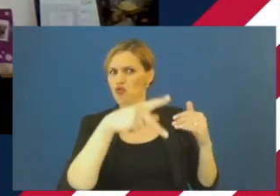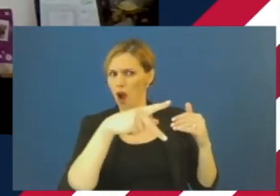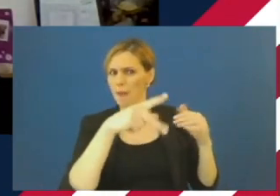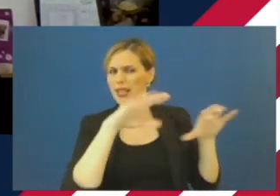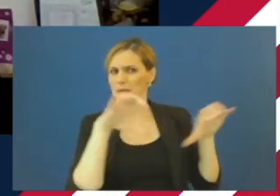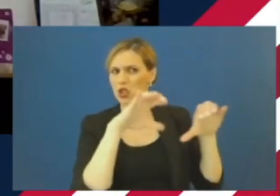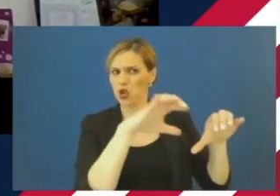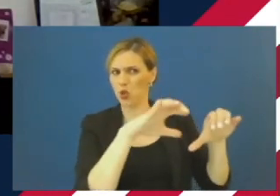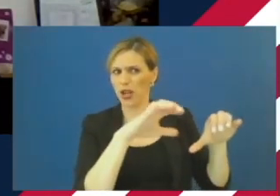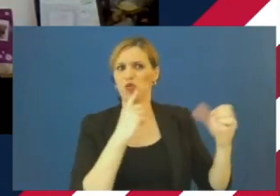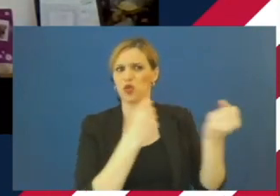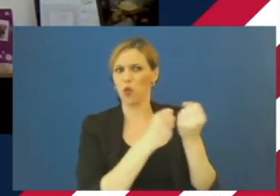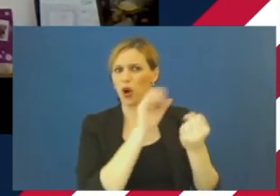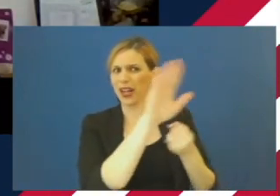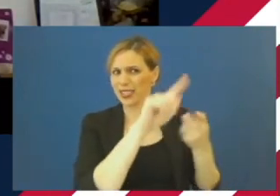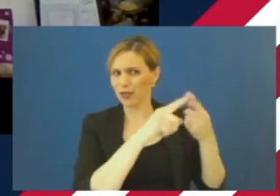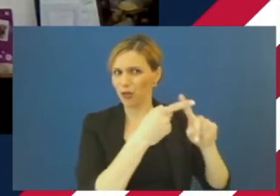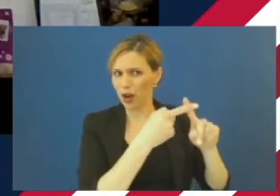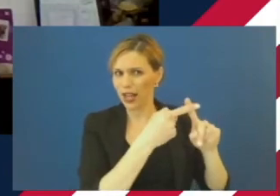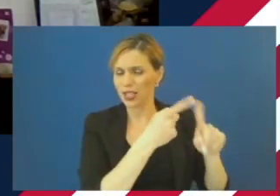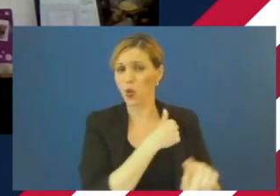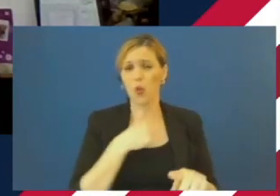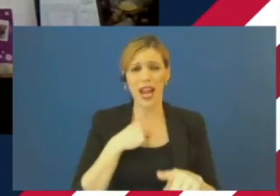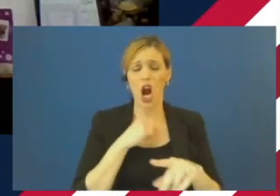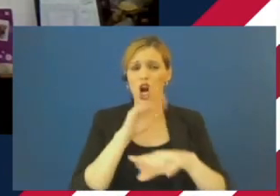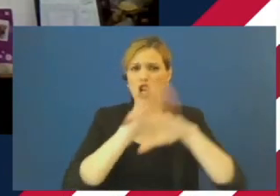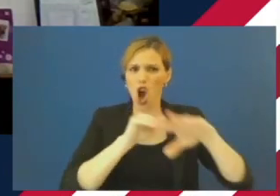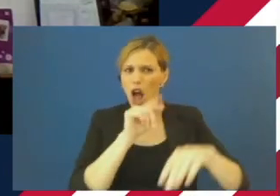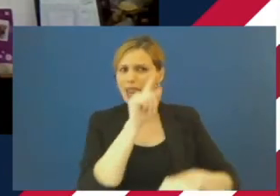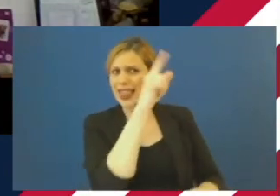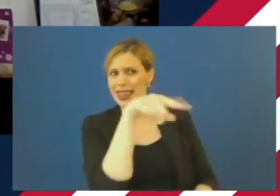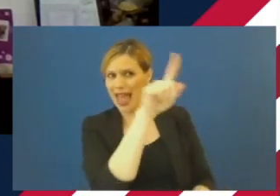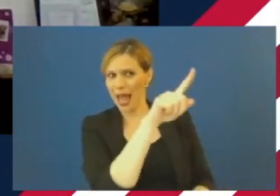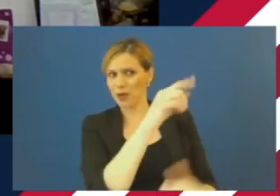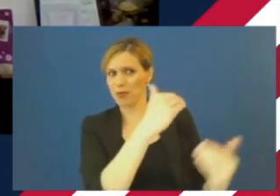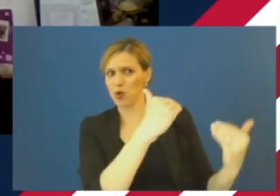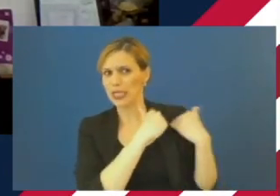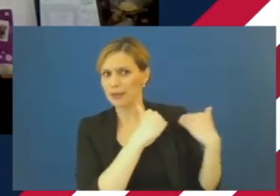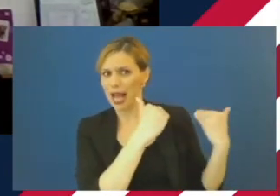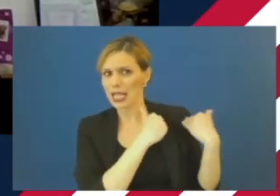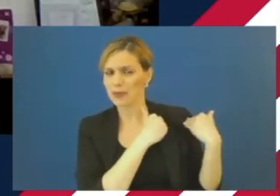it. We are calling them to account, and we are making sure that they're not only accountable, but